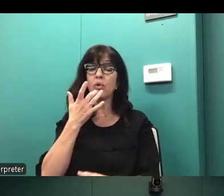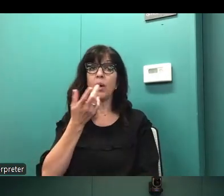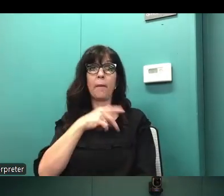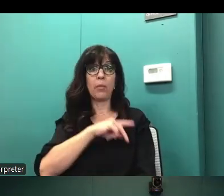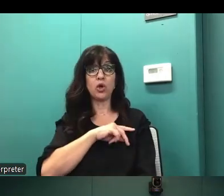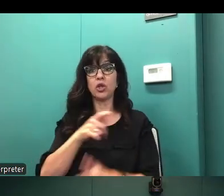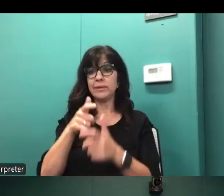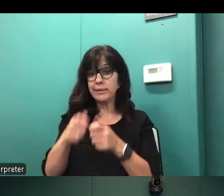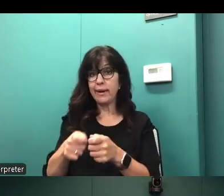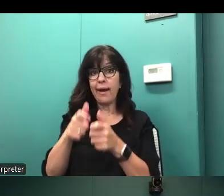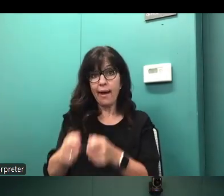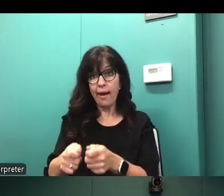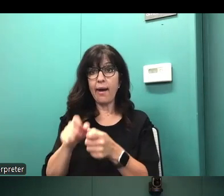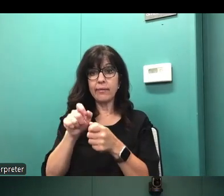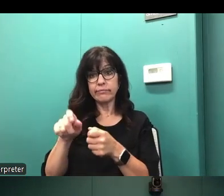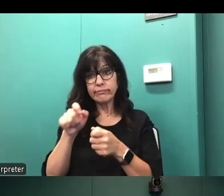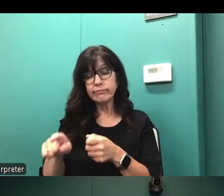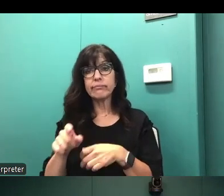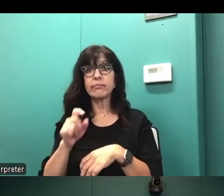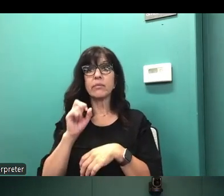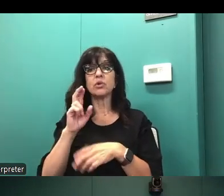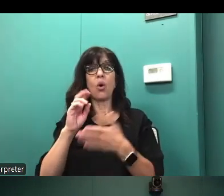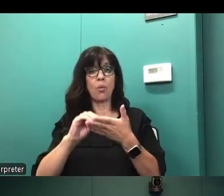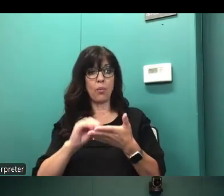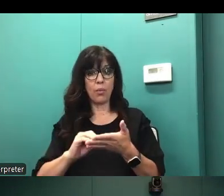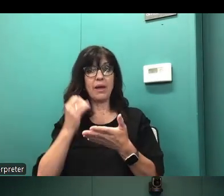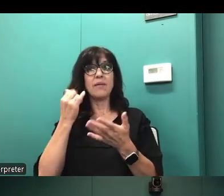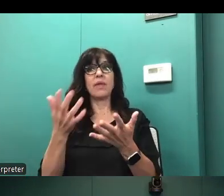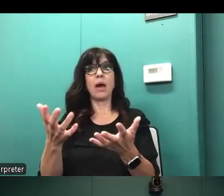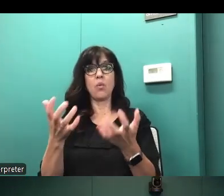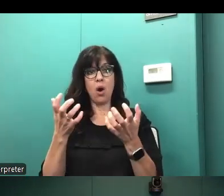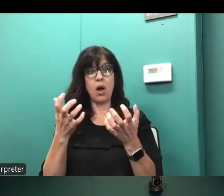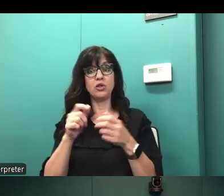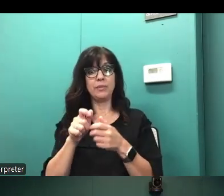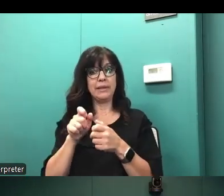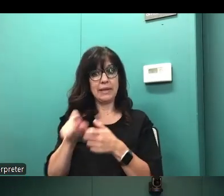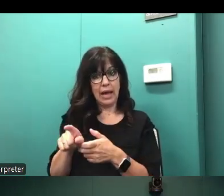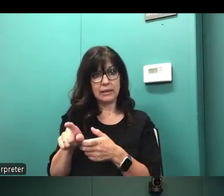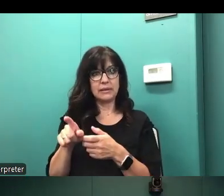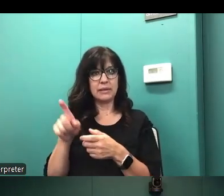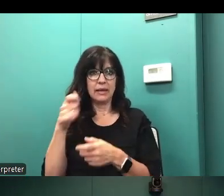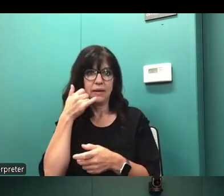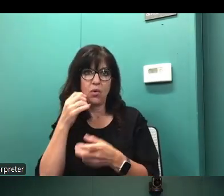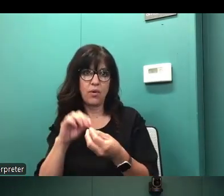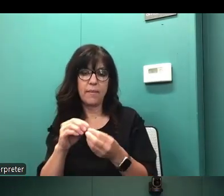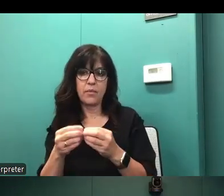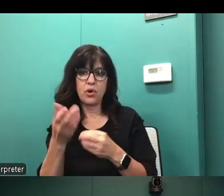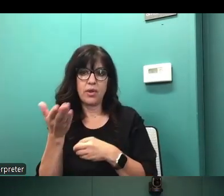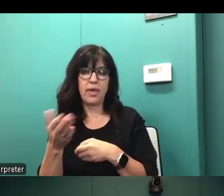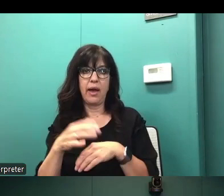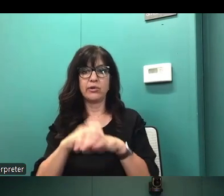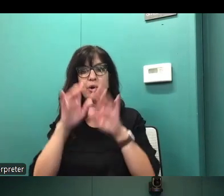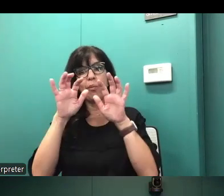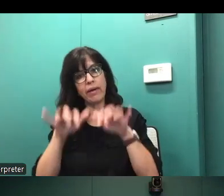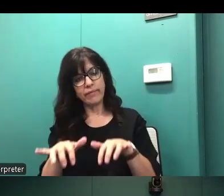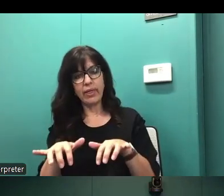personal phone text. So I have them put that, and then if they want it to be text, I need the phone number. So I just put